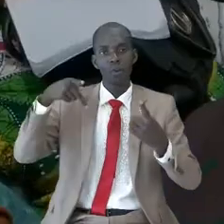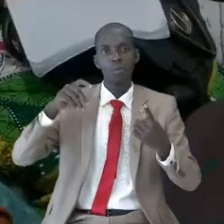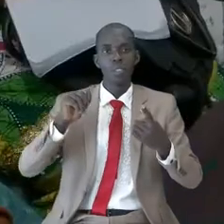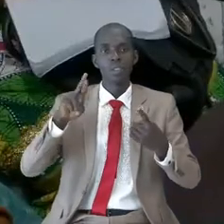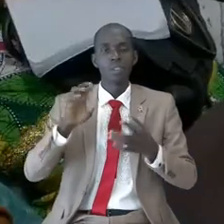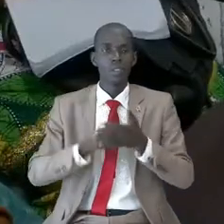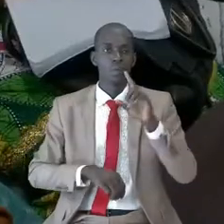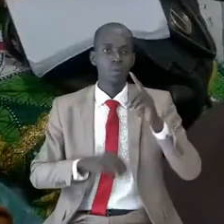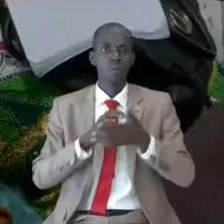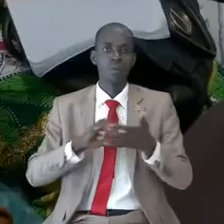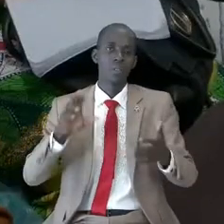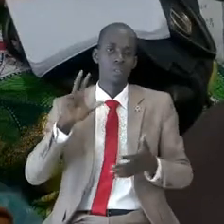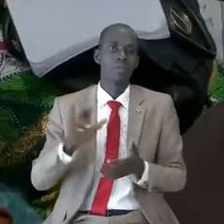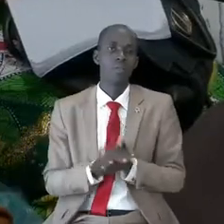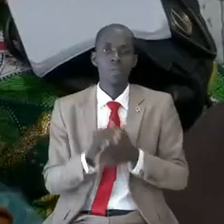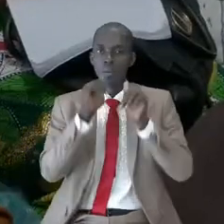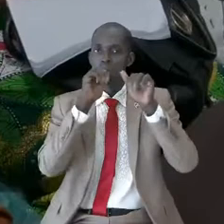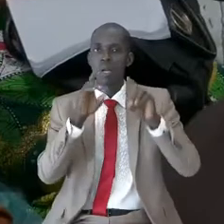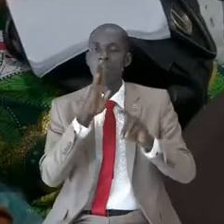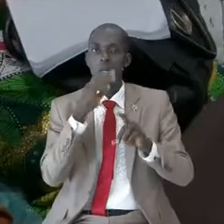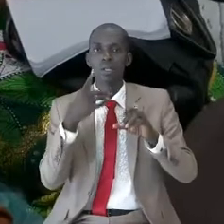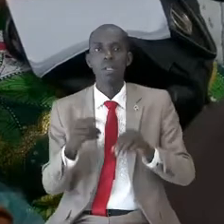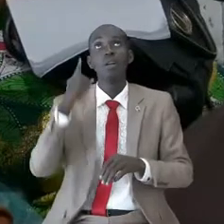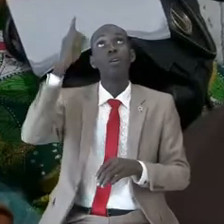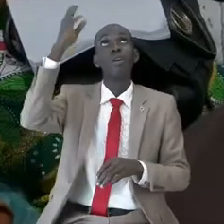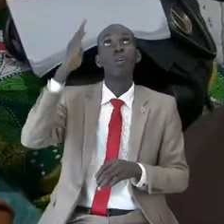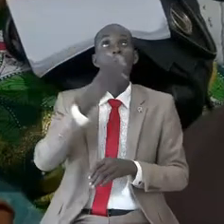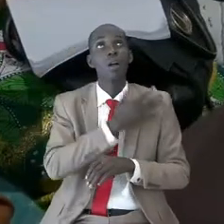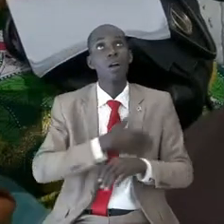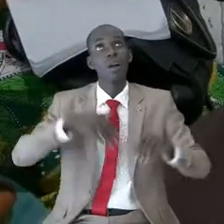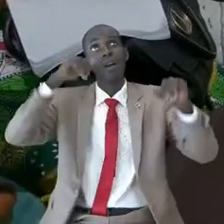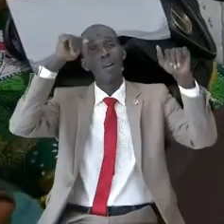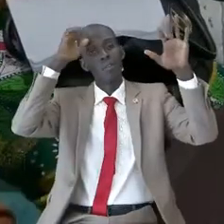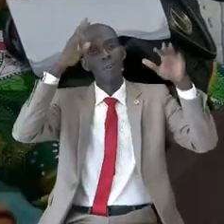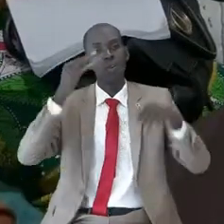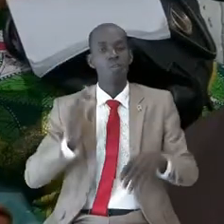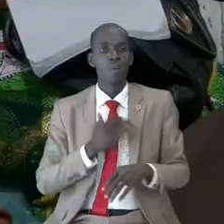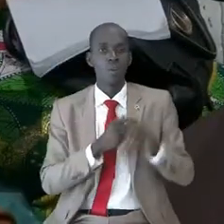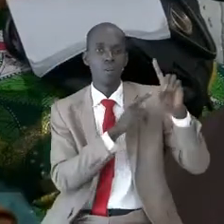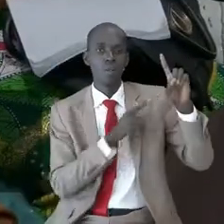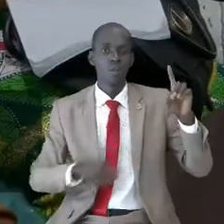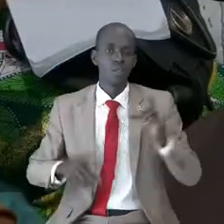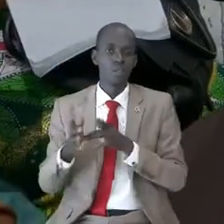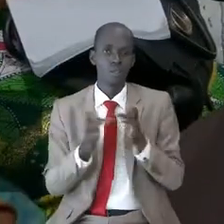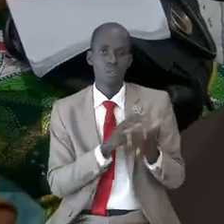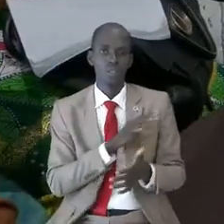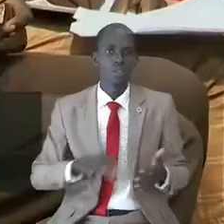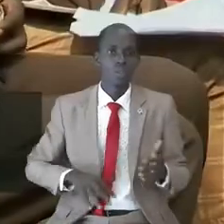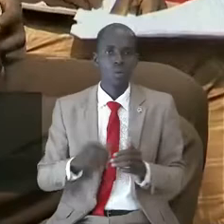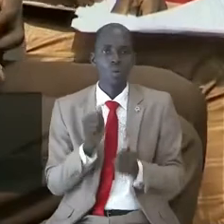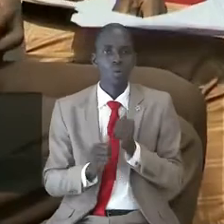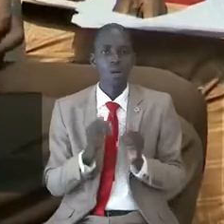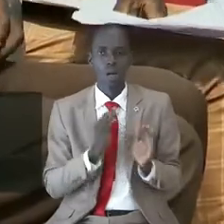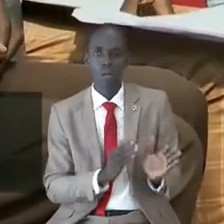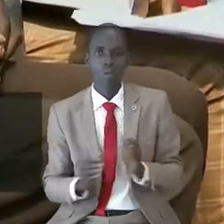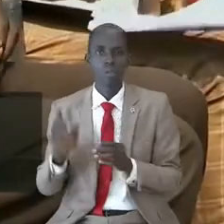1, verse 3. Blessed be the God and Father of our Lord Jesus Christ, which